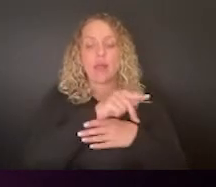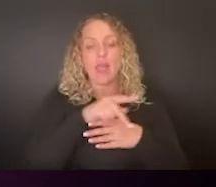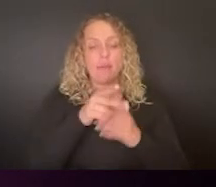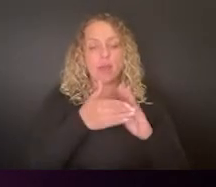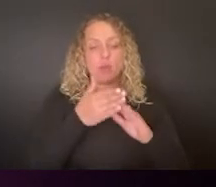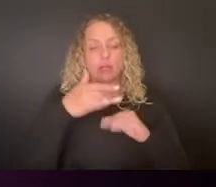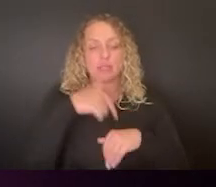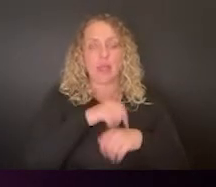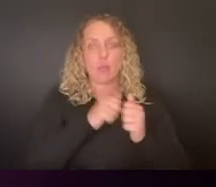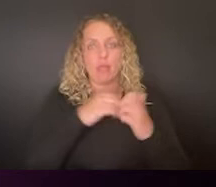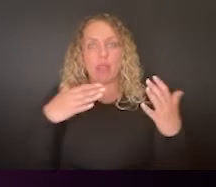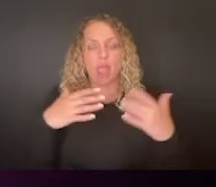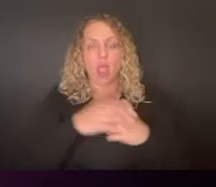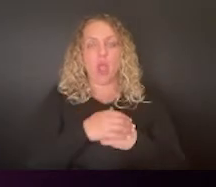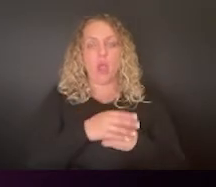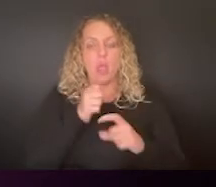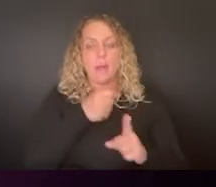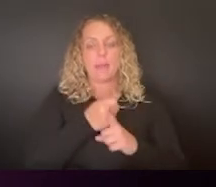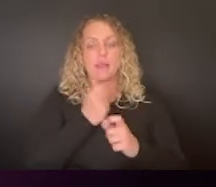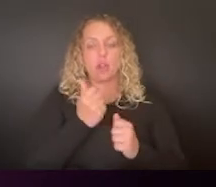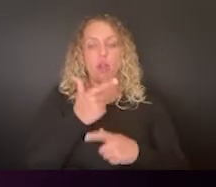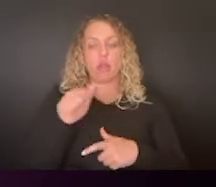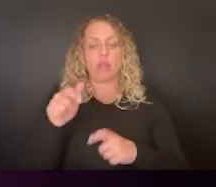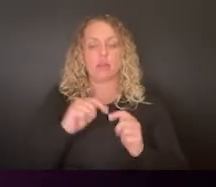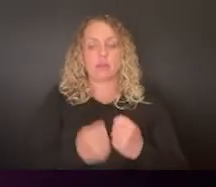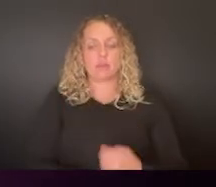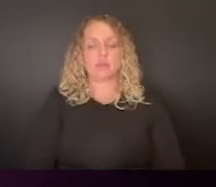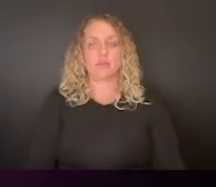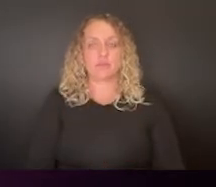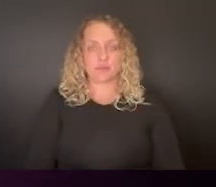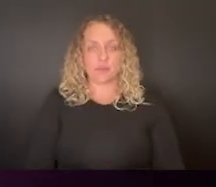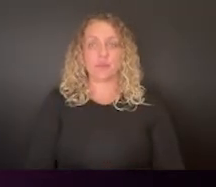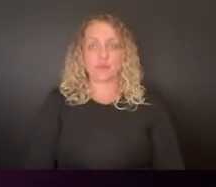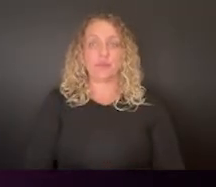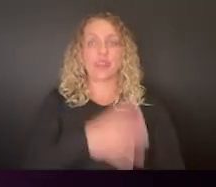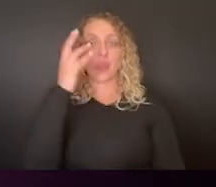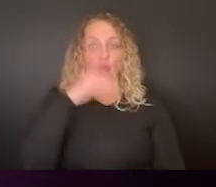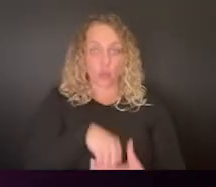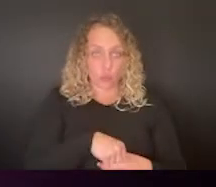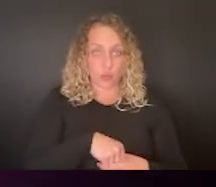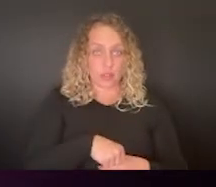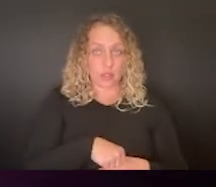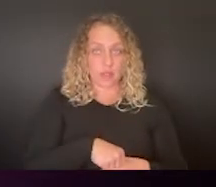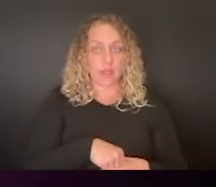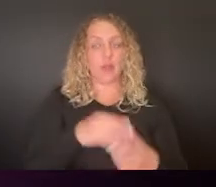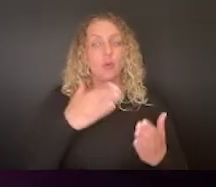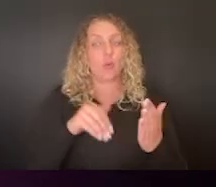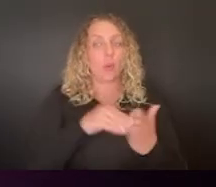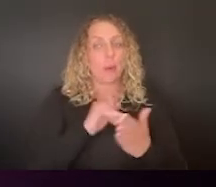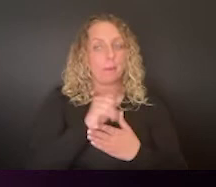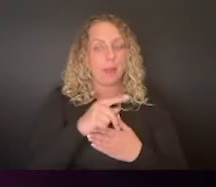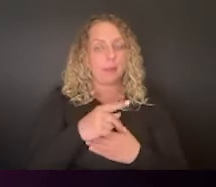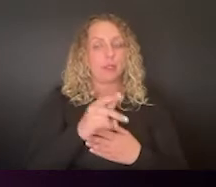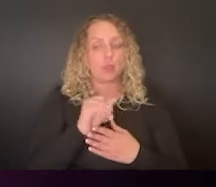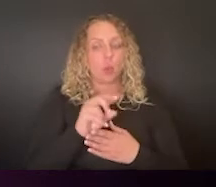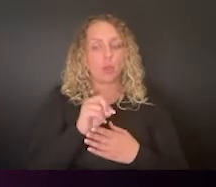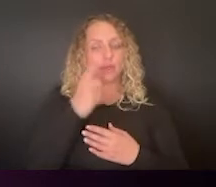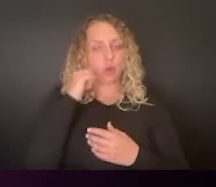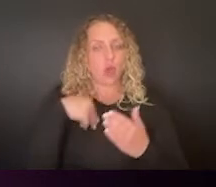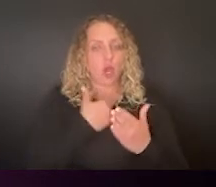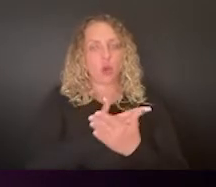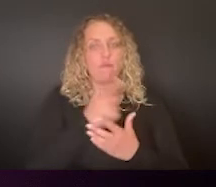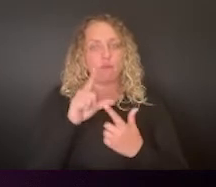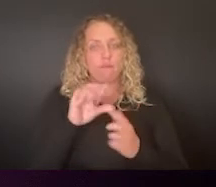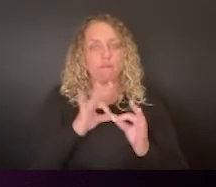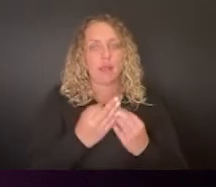data attributes through feature flagging, we could test these 2 new token values in the app at runtime without impacting all the